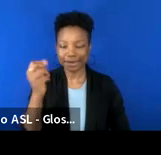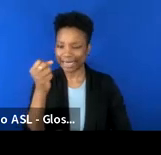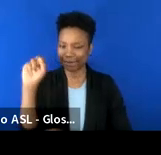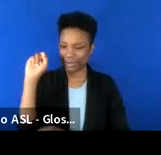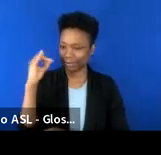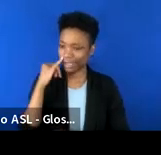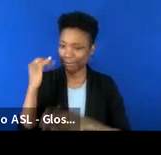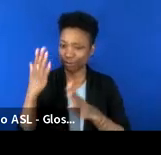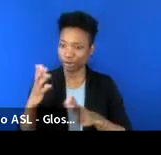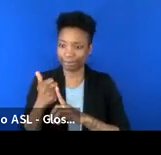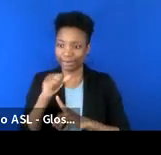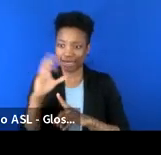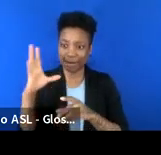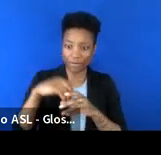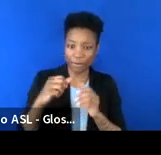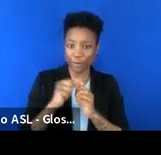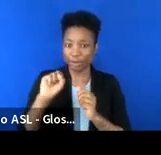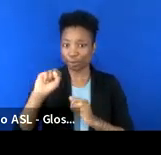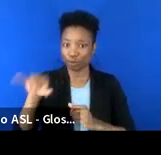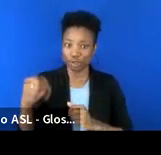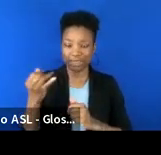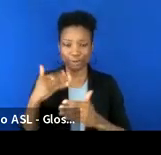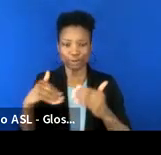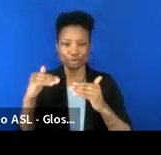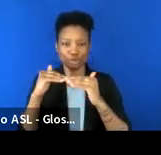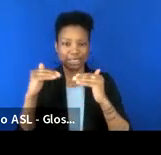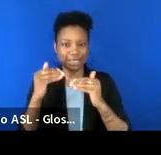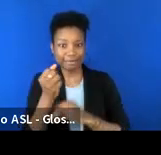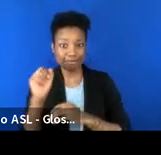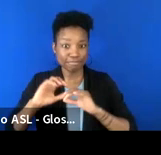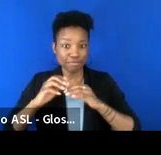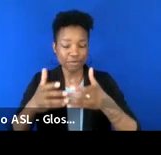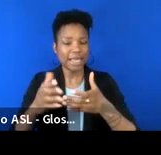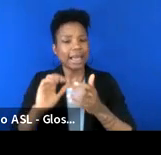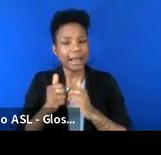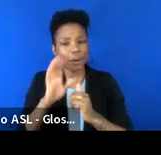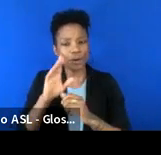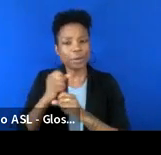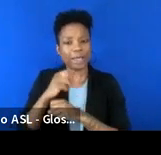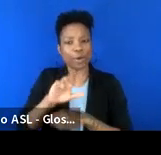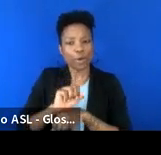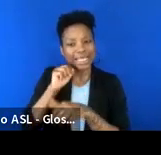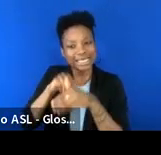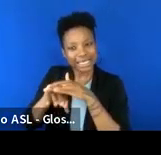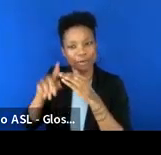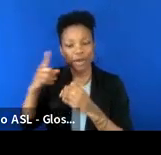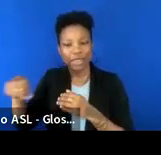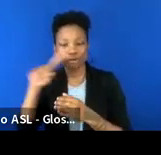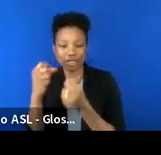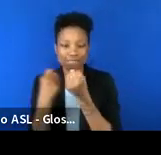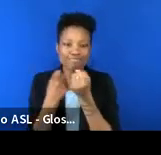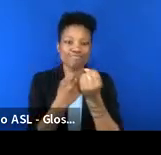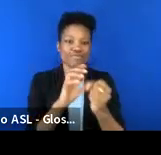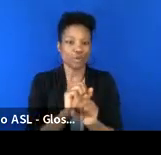your work accessible to them so that they want to support your work and really champion you as well? And then the next reflection, are